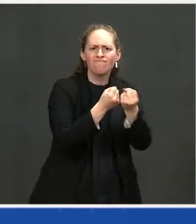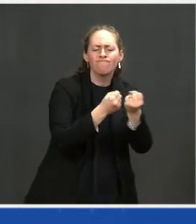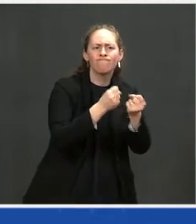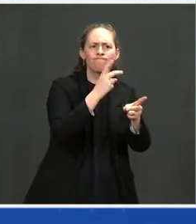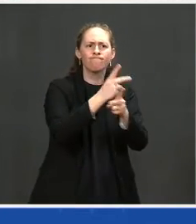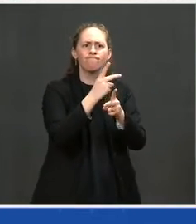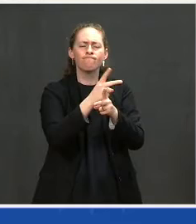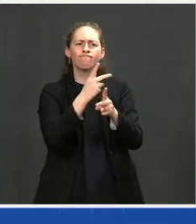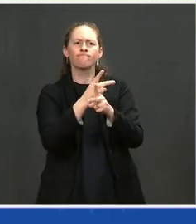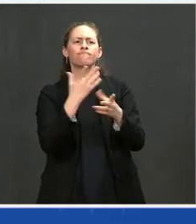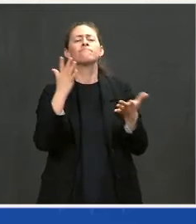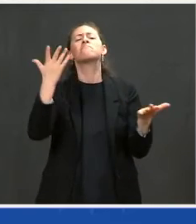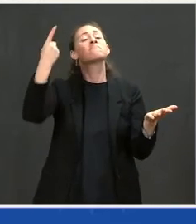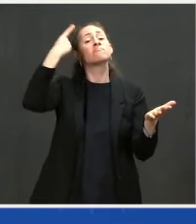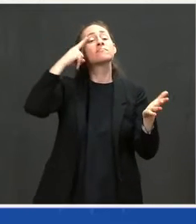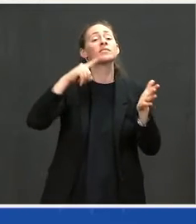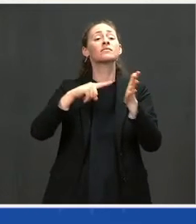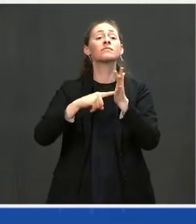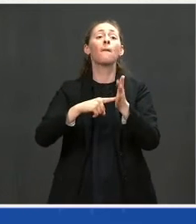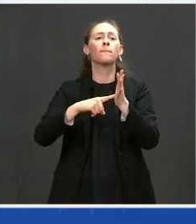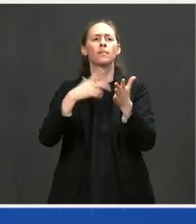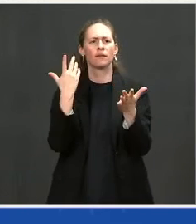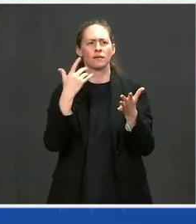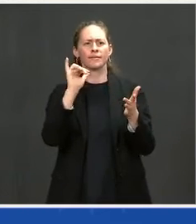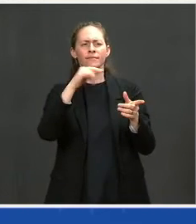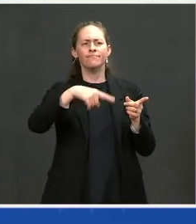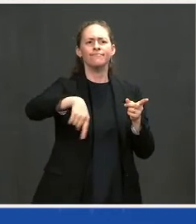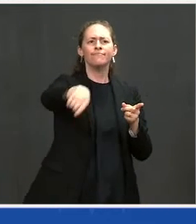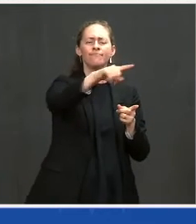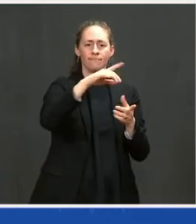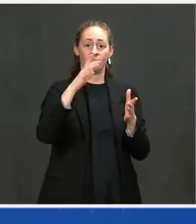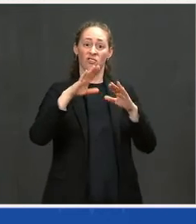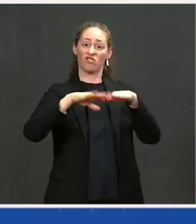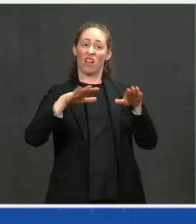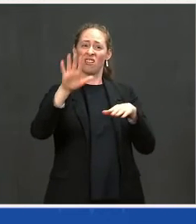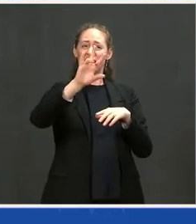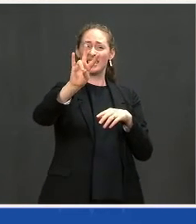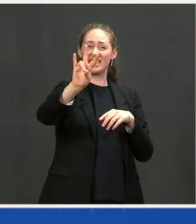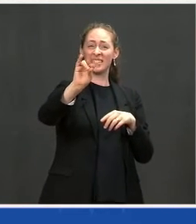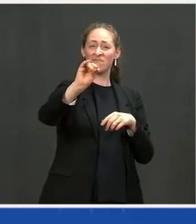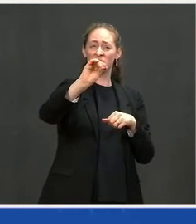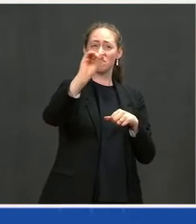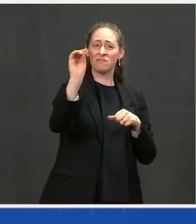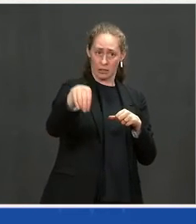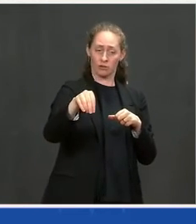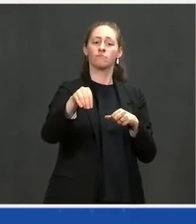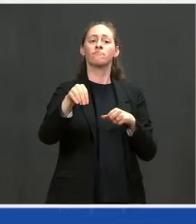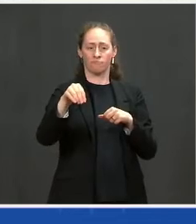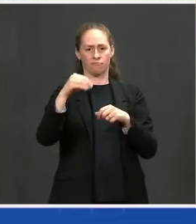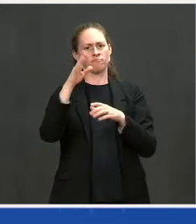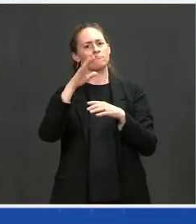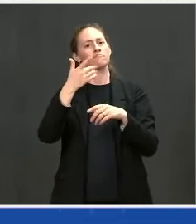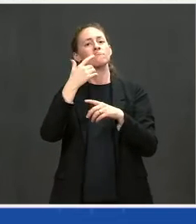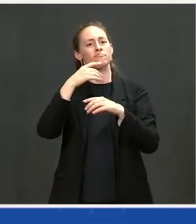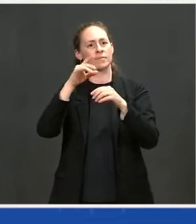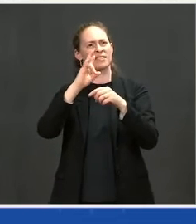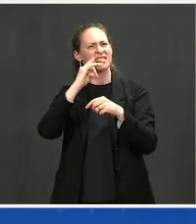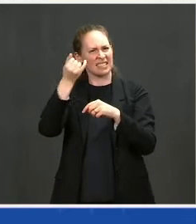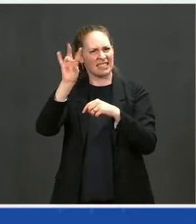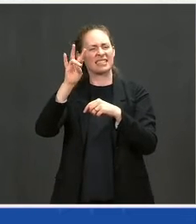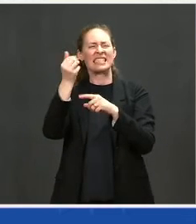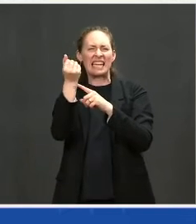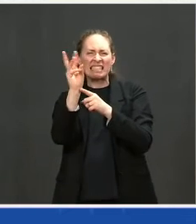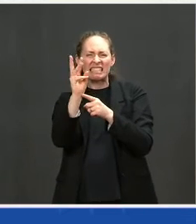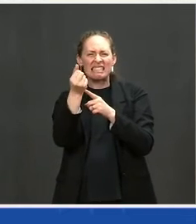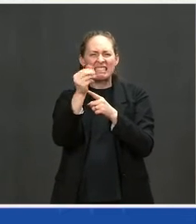the border, over 70% are either 16 or 17 years old. We're not talking about people ripping babies from mothers'